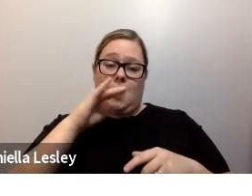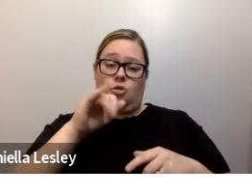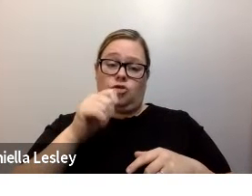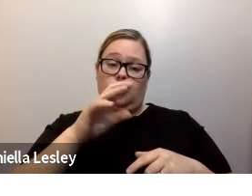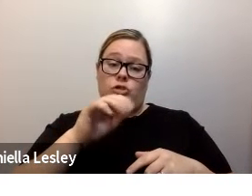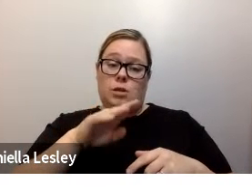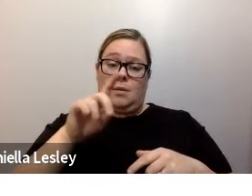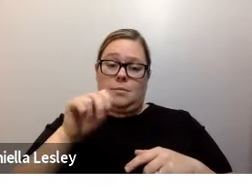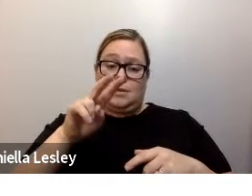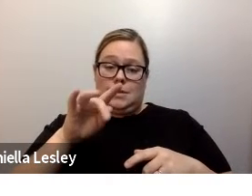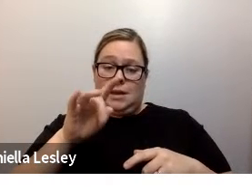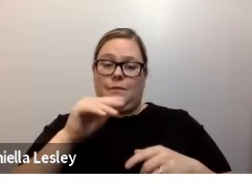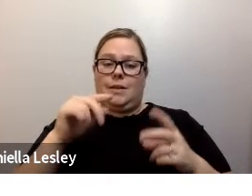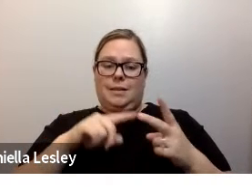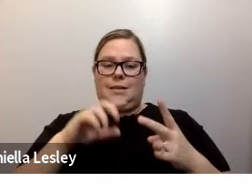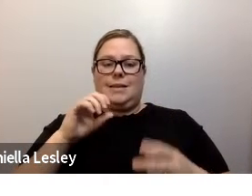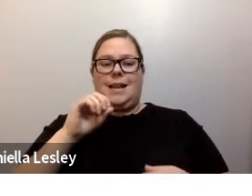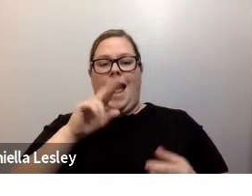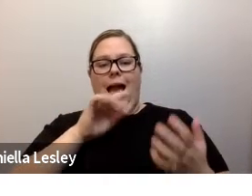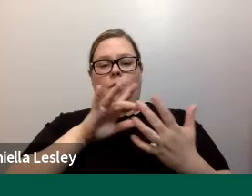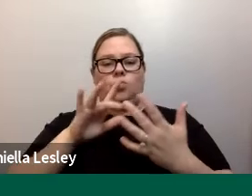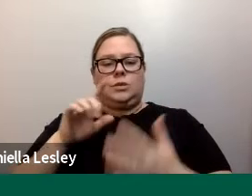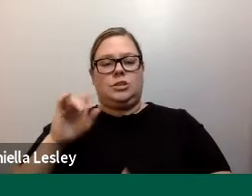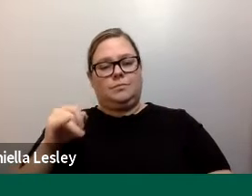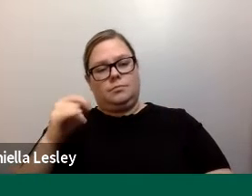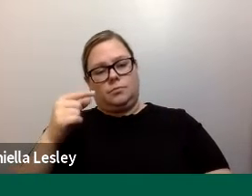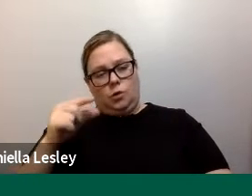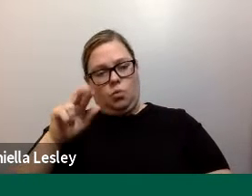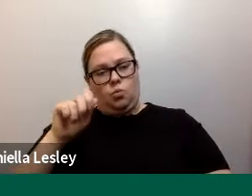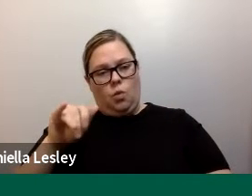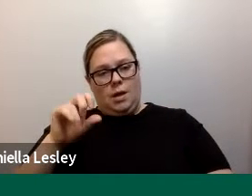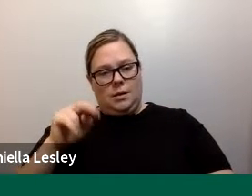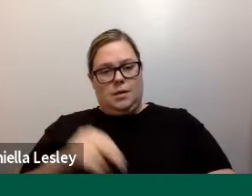and Outreach Grayson. Next slide.